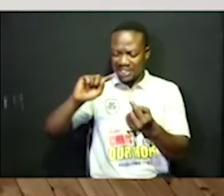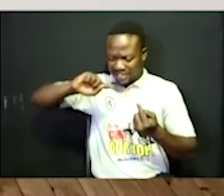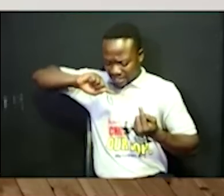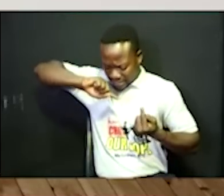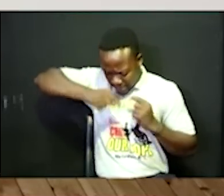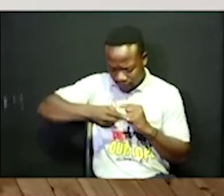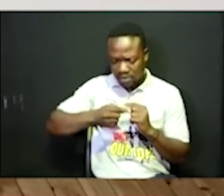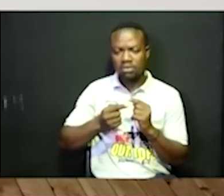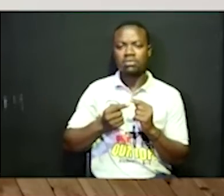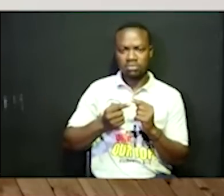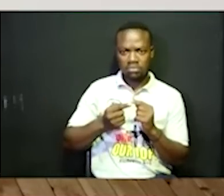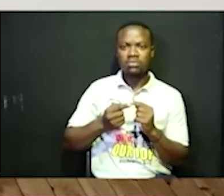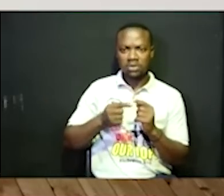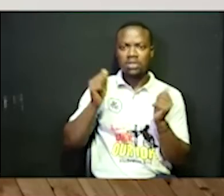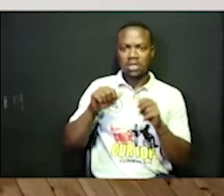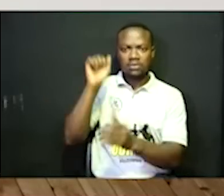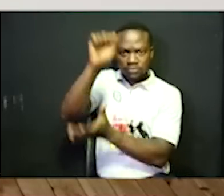This